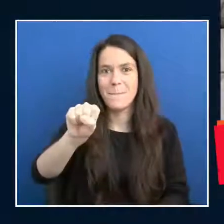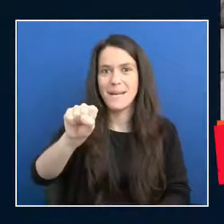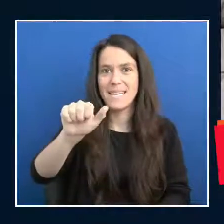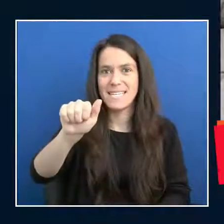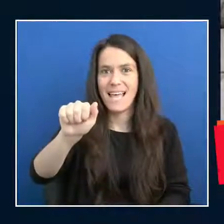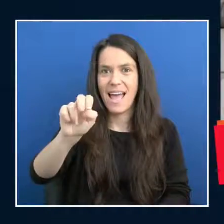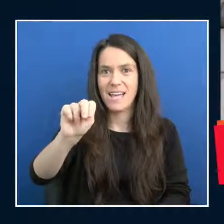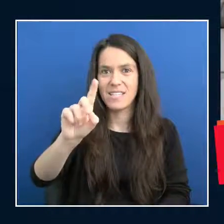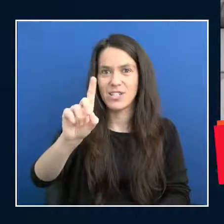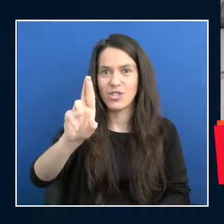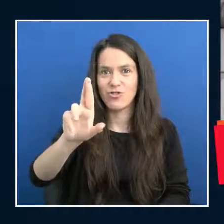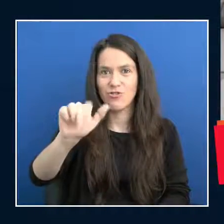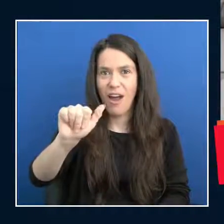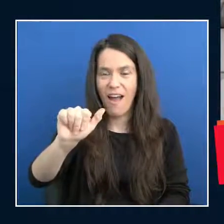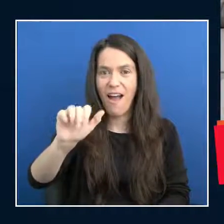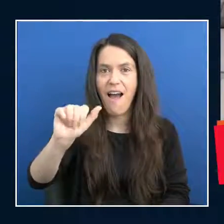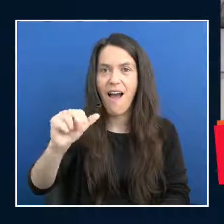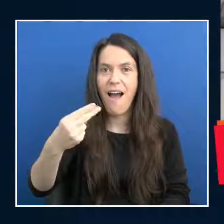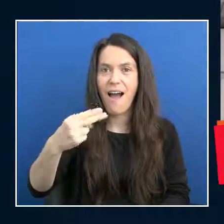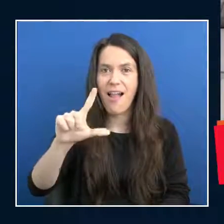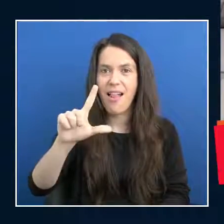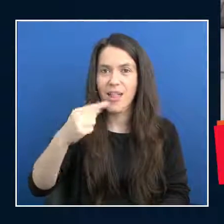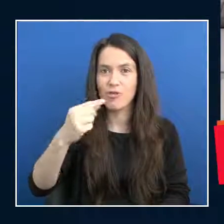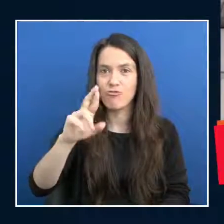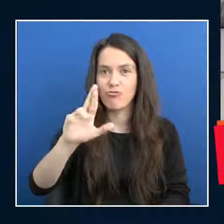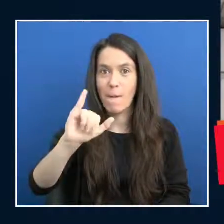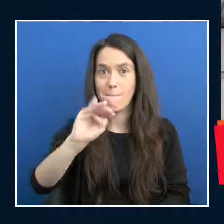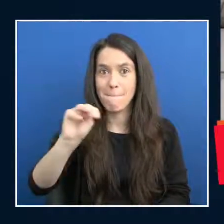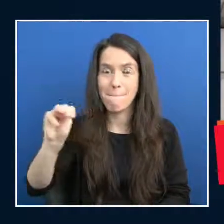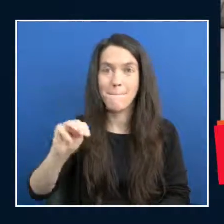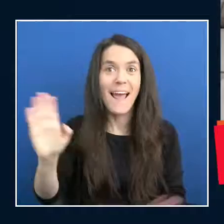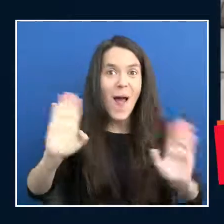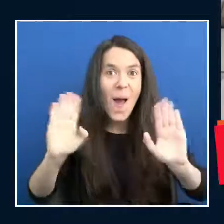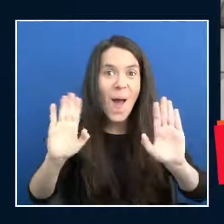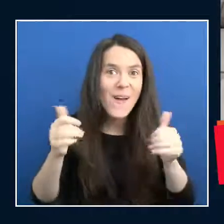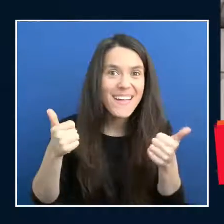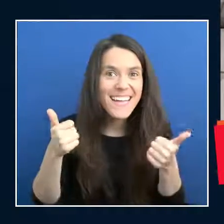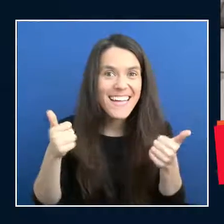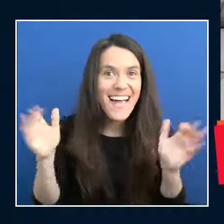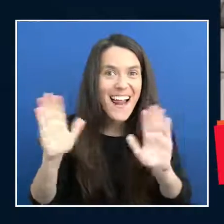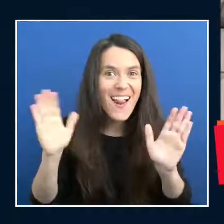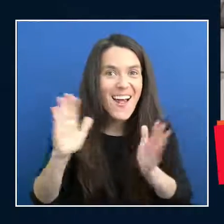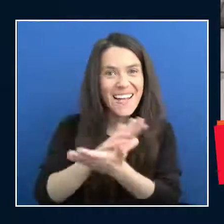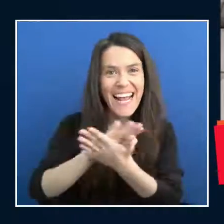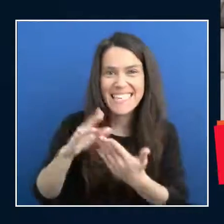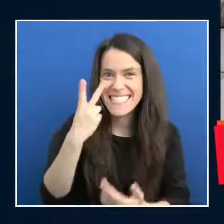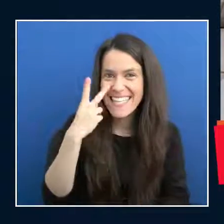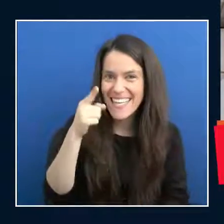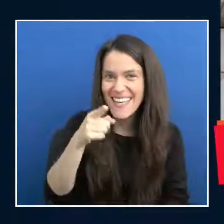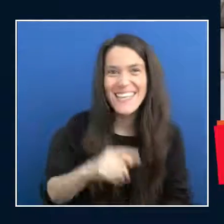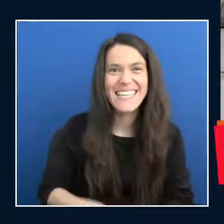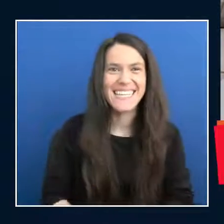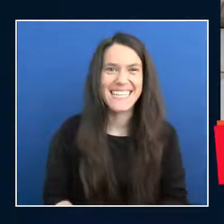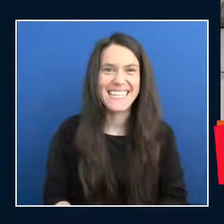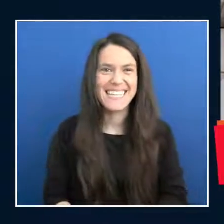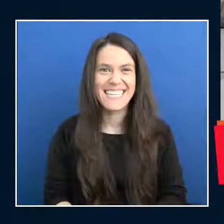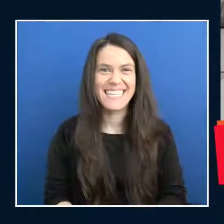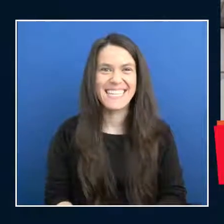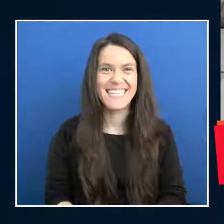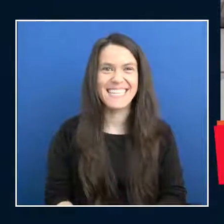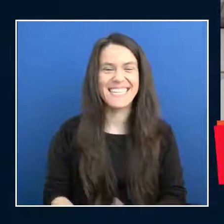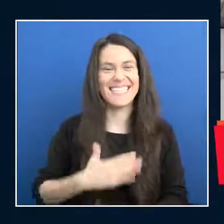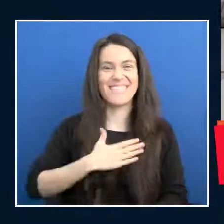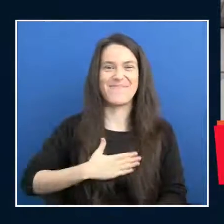Arnold. Hey, Sandra. Hey, Hi, it's nice to see you again. Oh, it's a